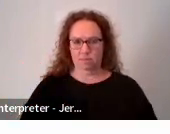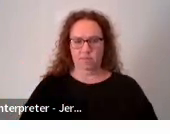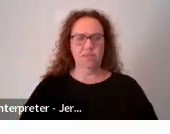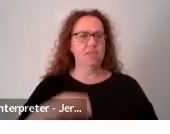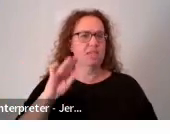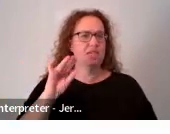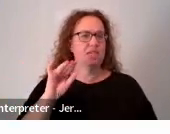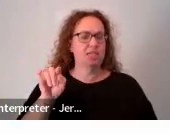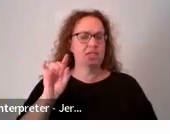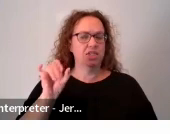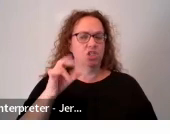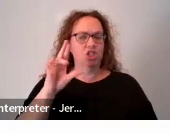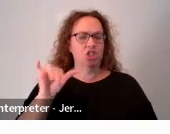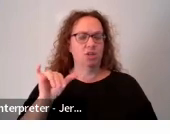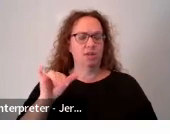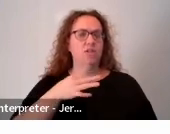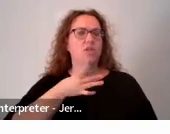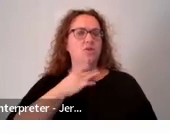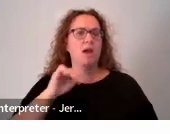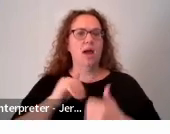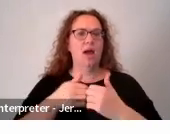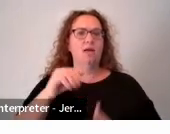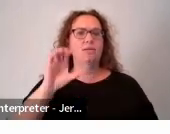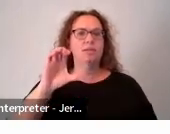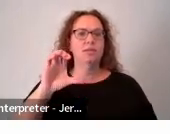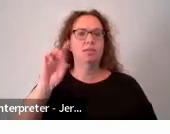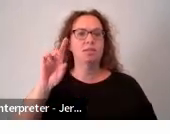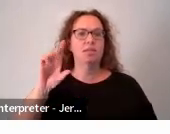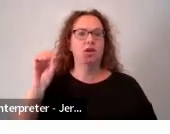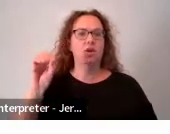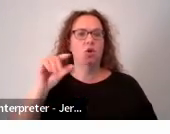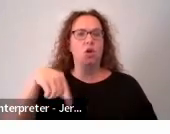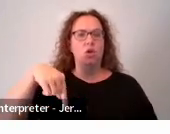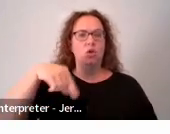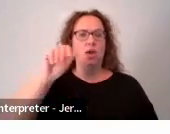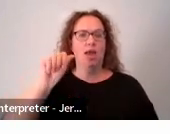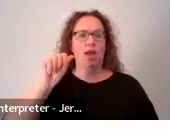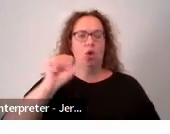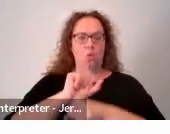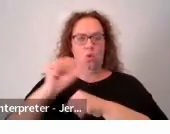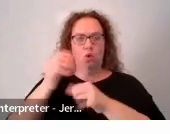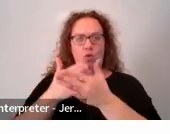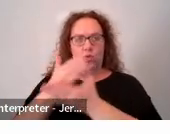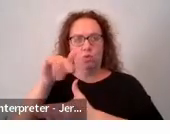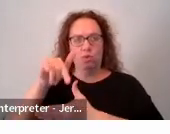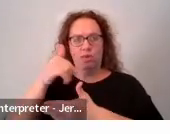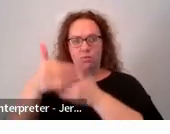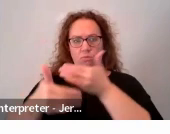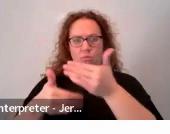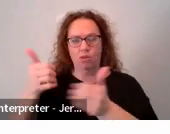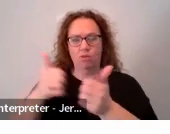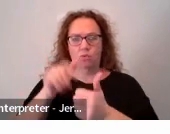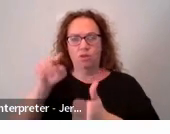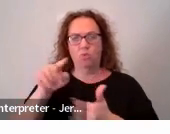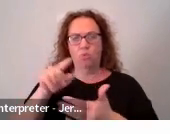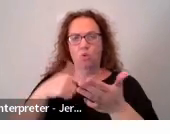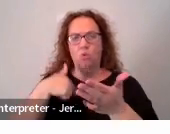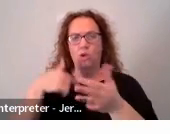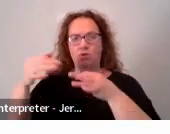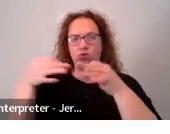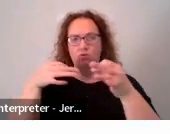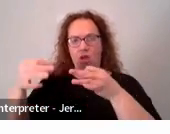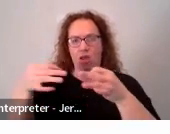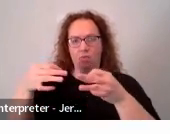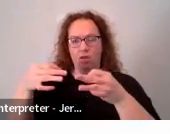Jerry's curious how CDDO QA works together with this process we're describing. Elian, I'll start with